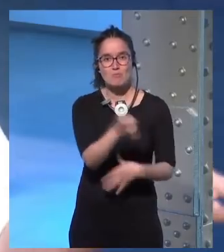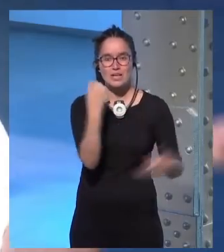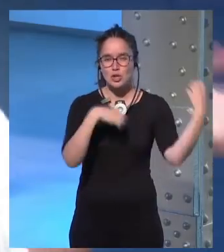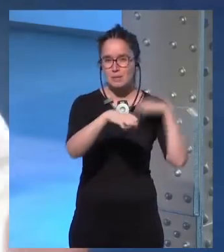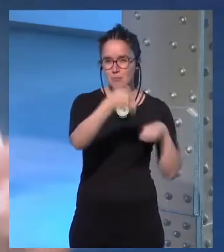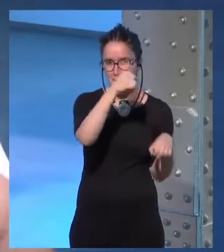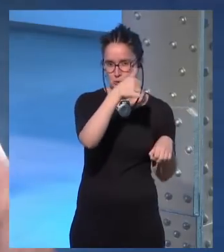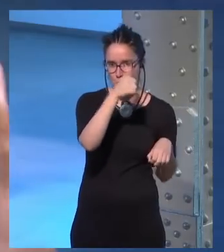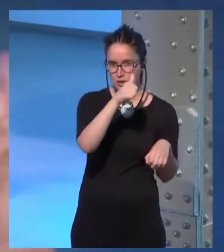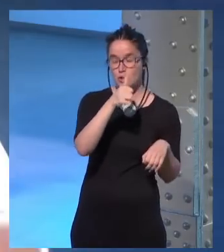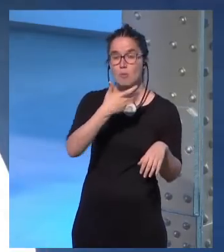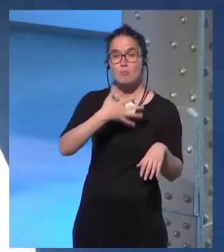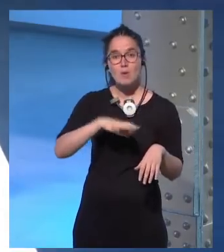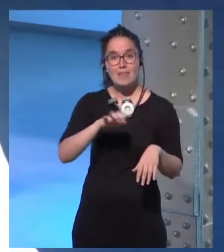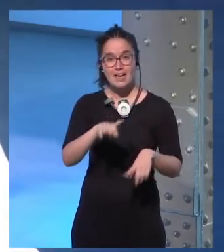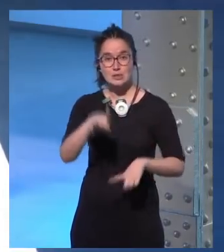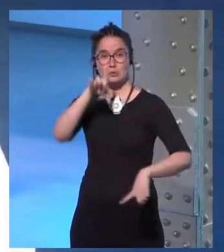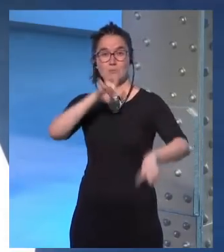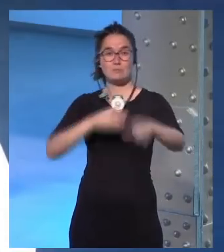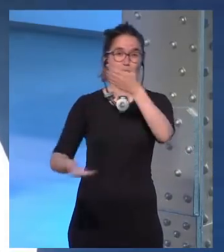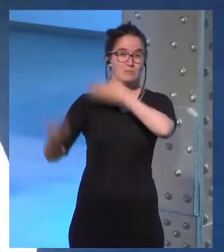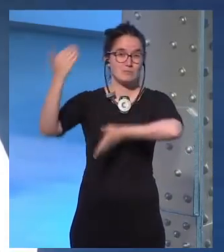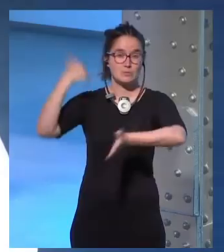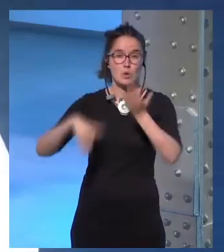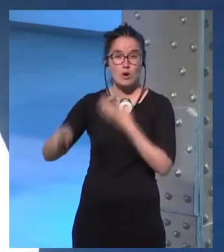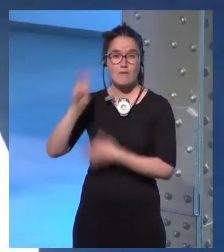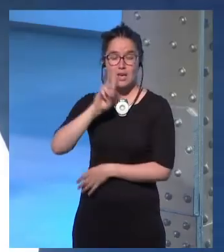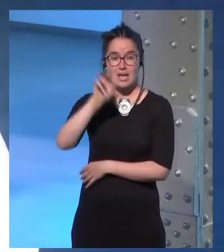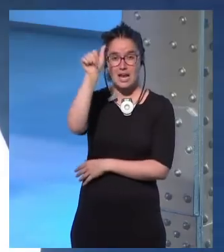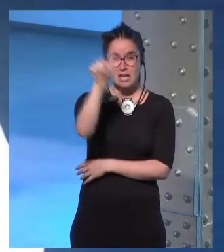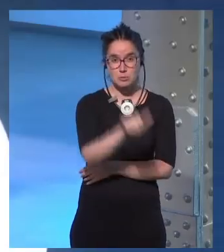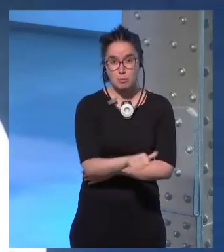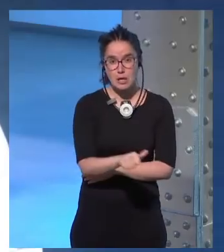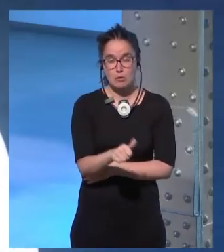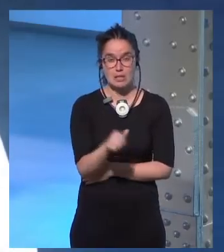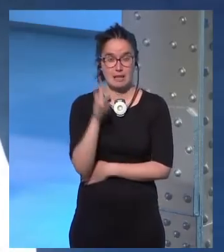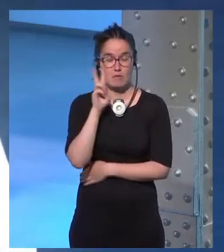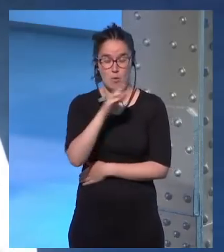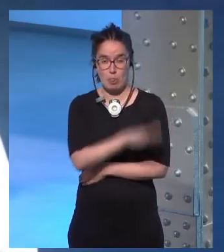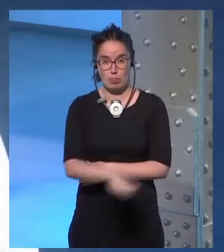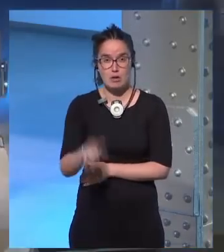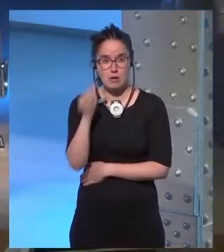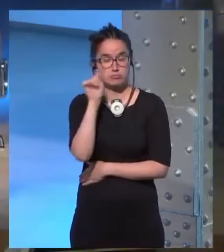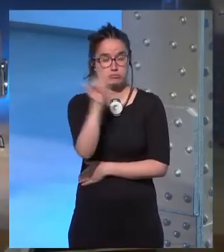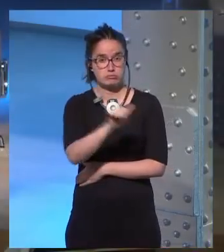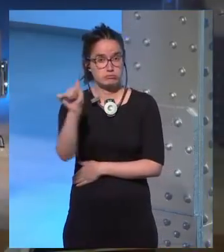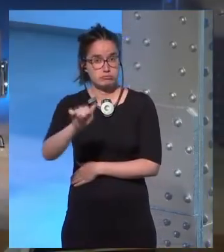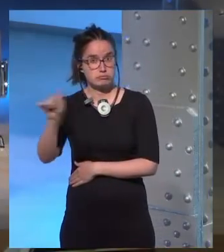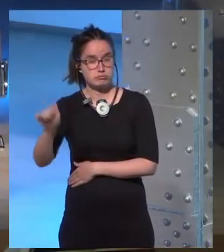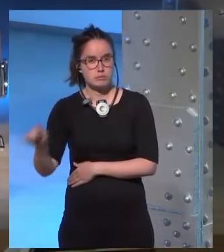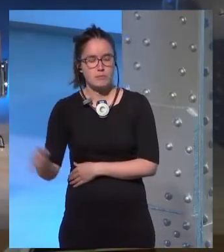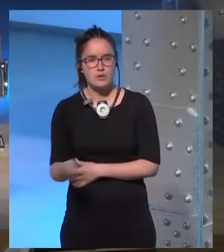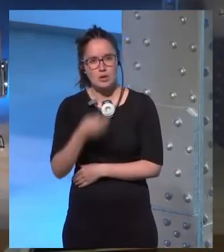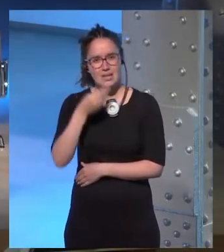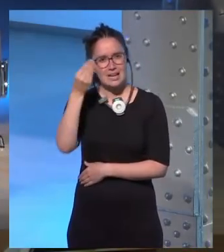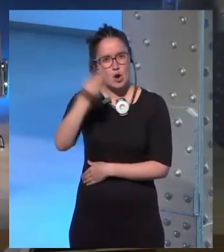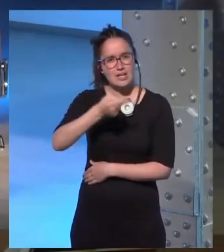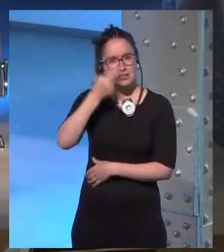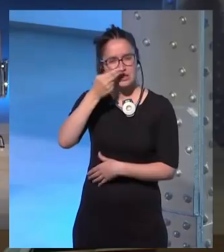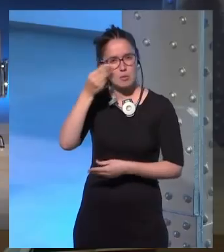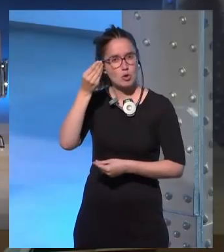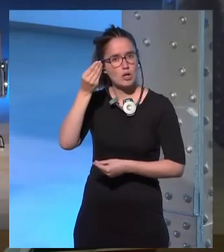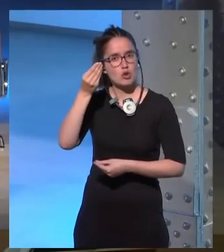that heroine that I really wanted to see growing up. So. A mí es que ese tema me... I think that topic is very interesting